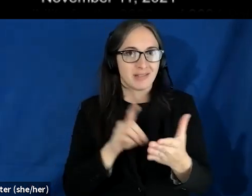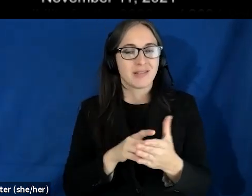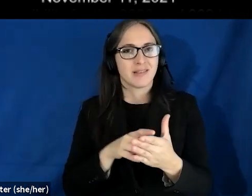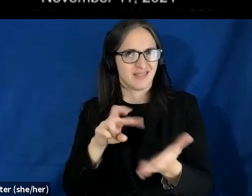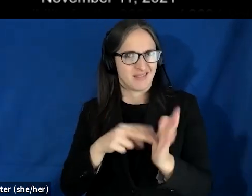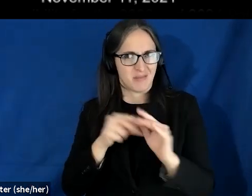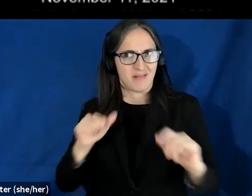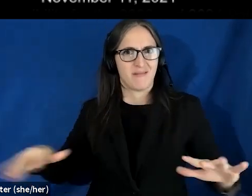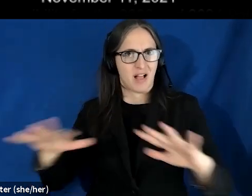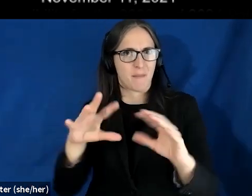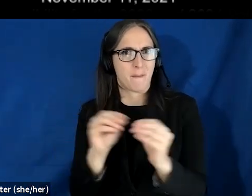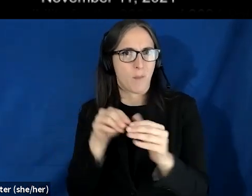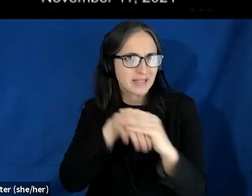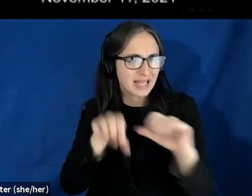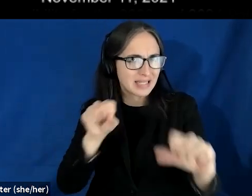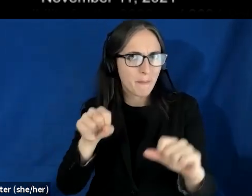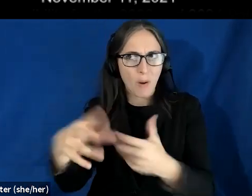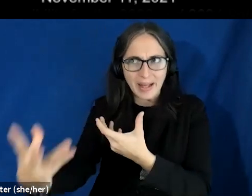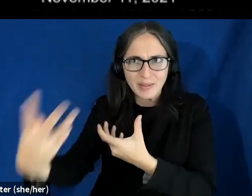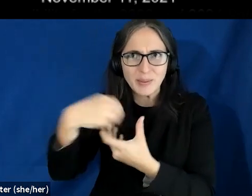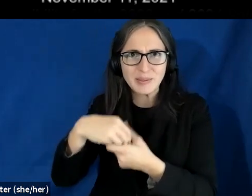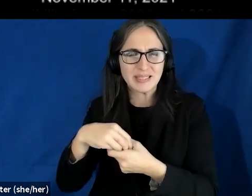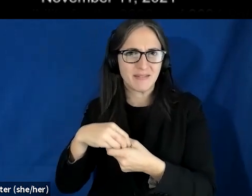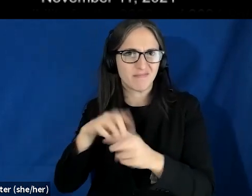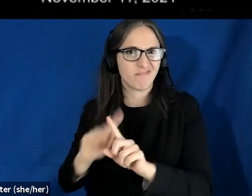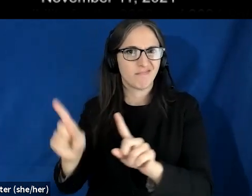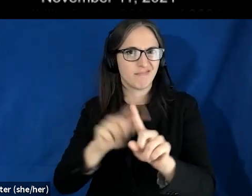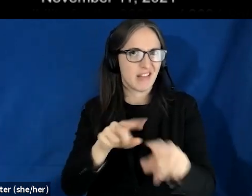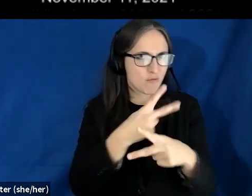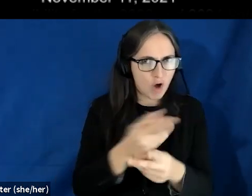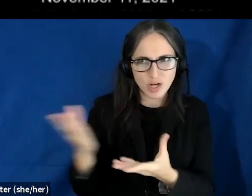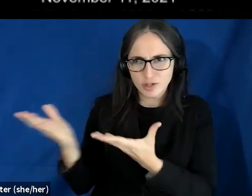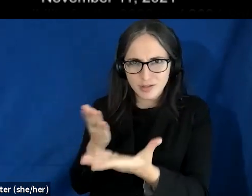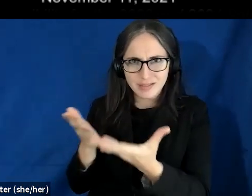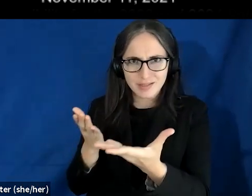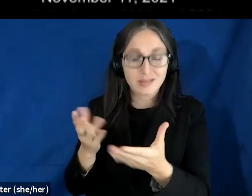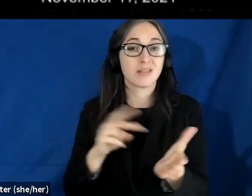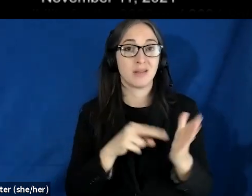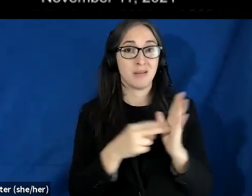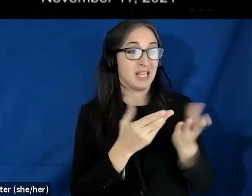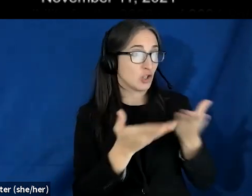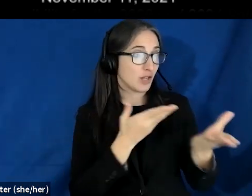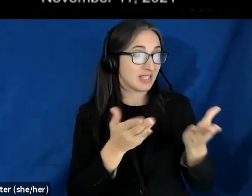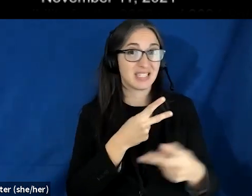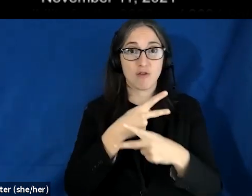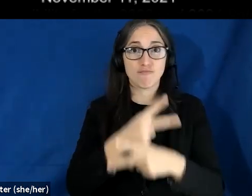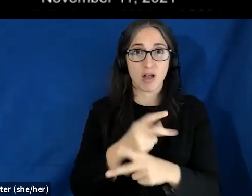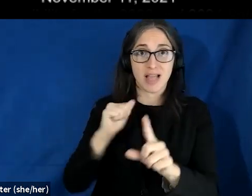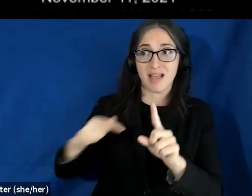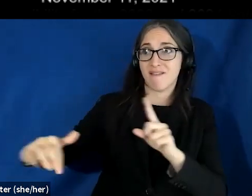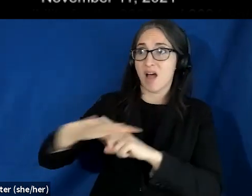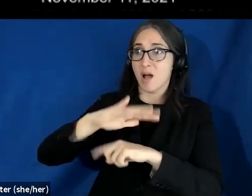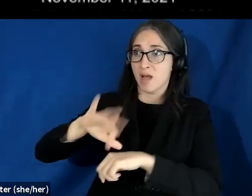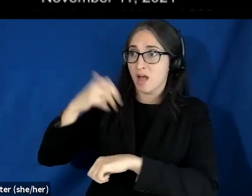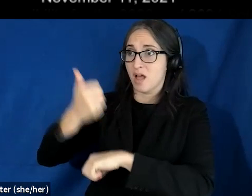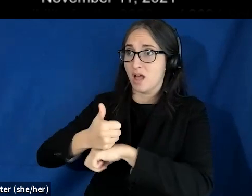and services. In other words, our services and our products and the environments we're creating, how do we make